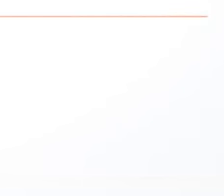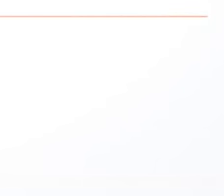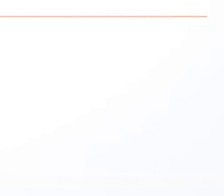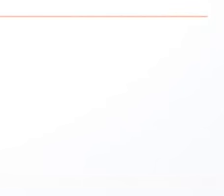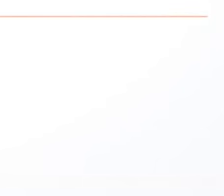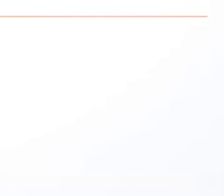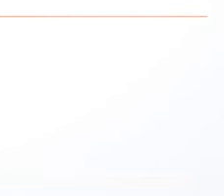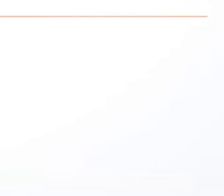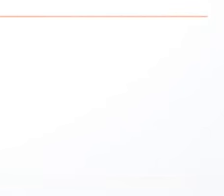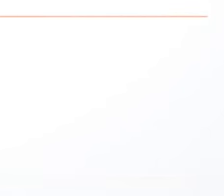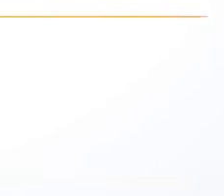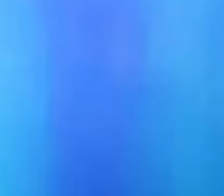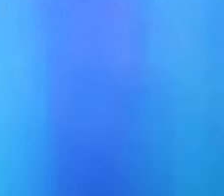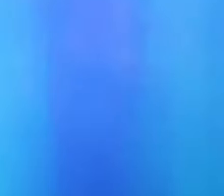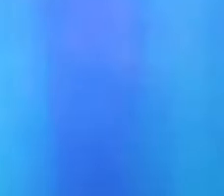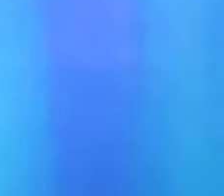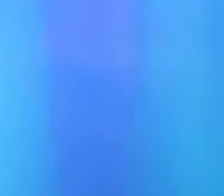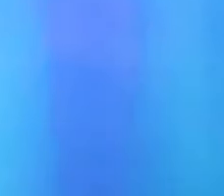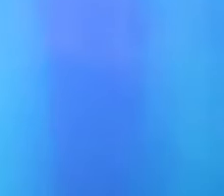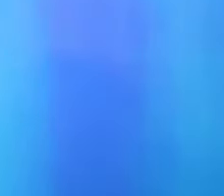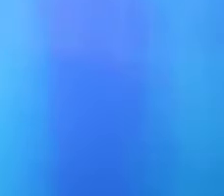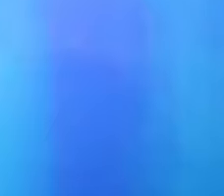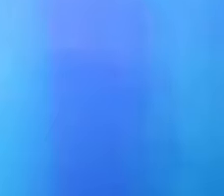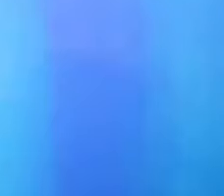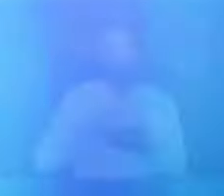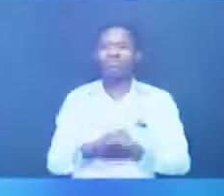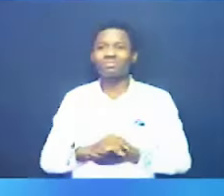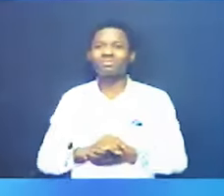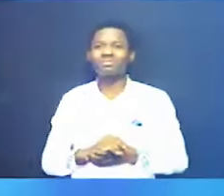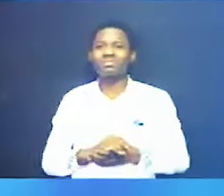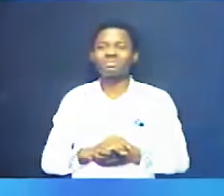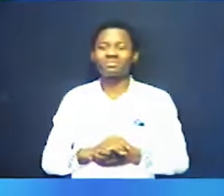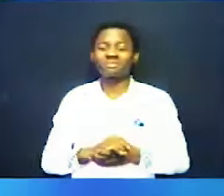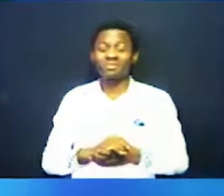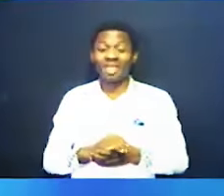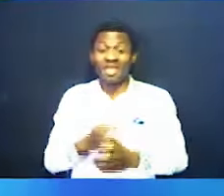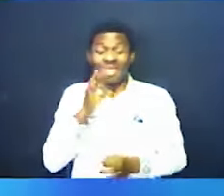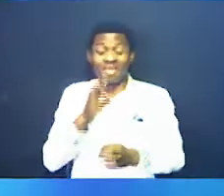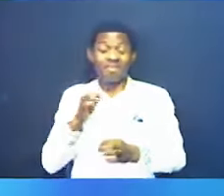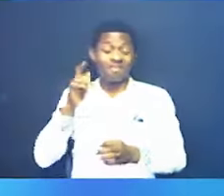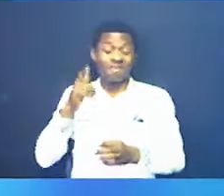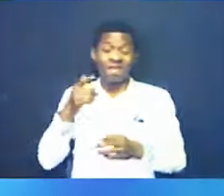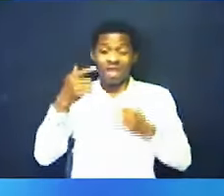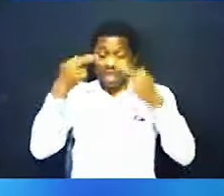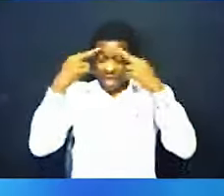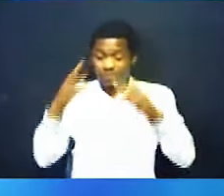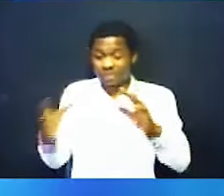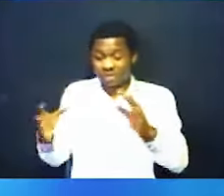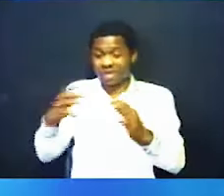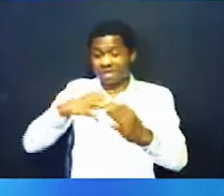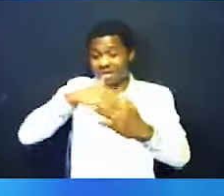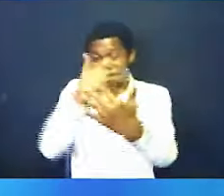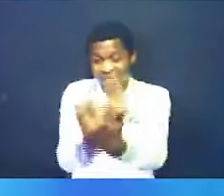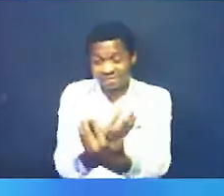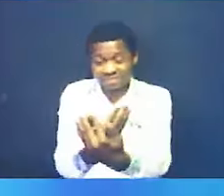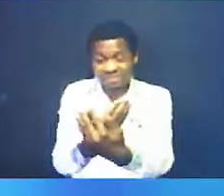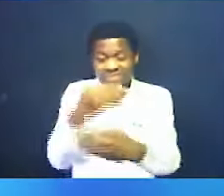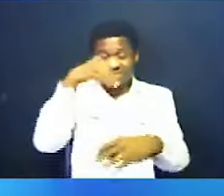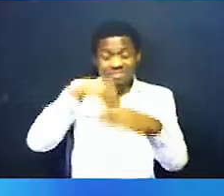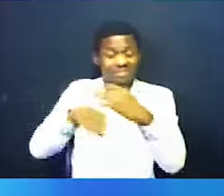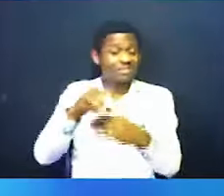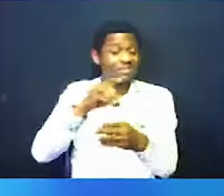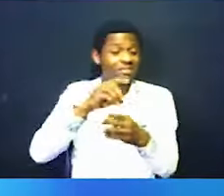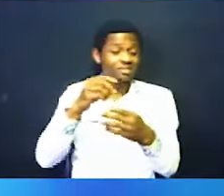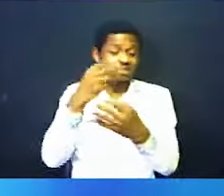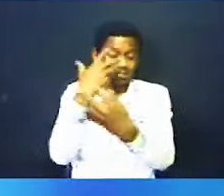Now, if you find yourself in prison, you will see that you should have started disciplining yourself